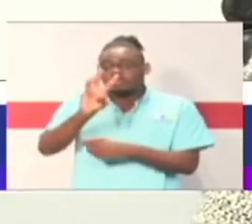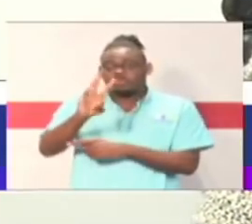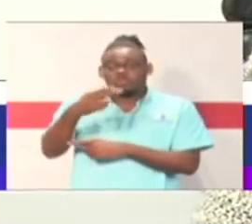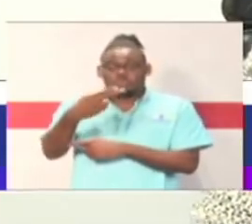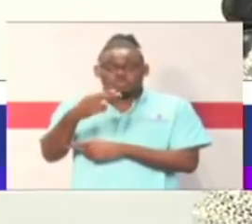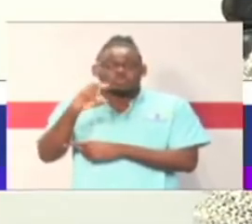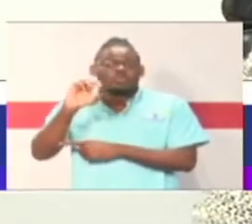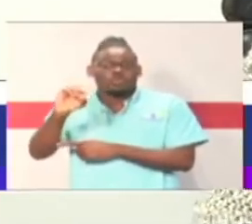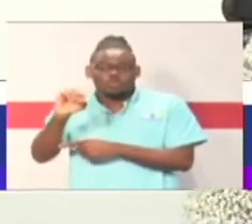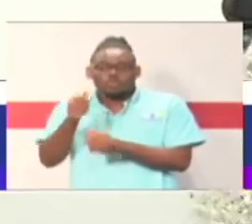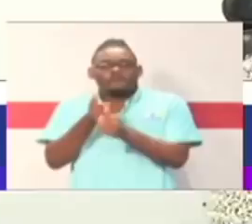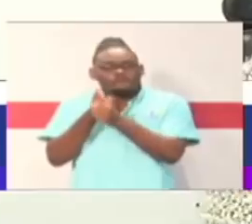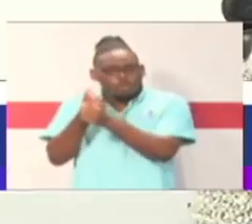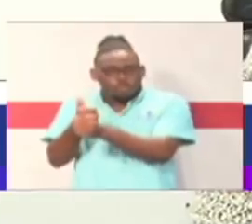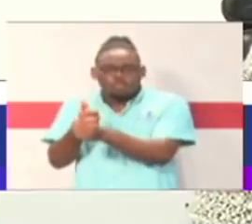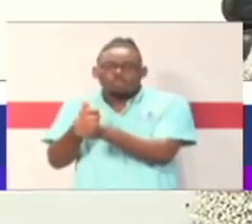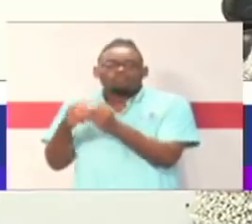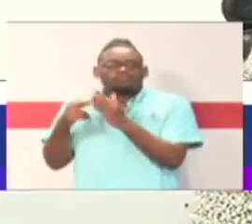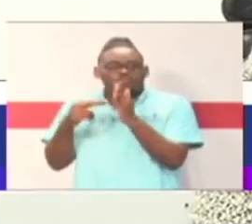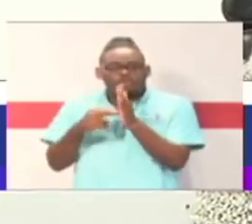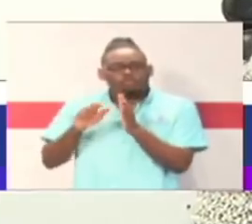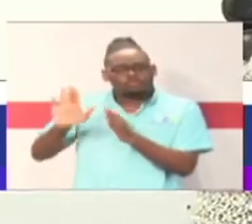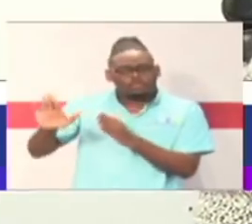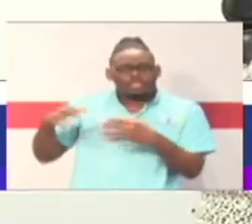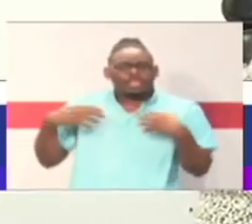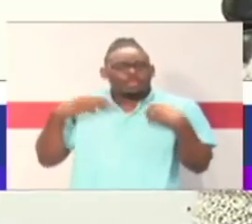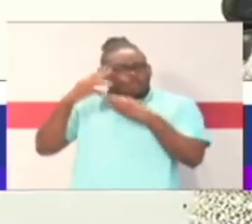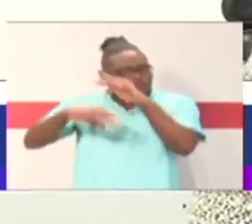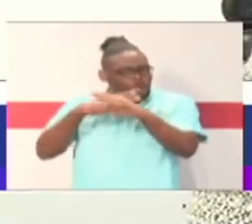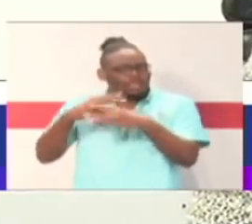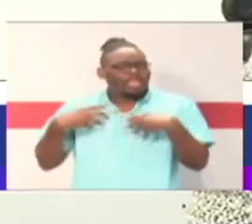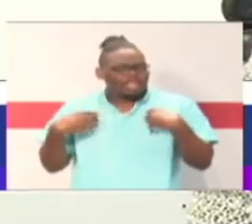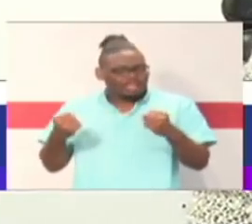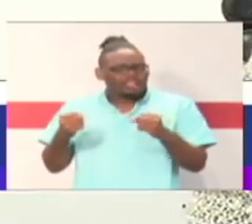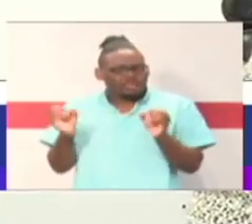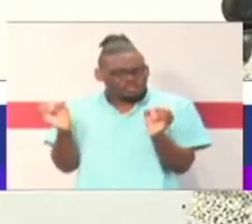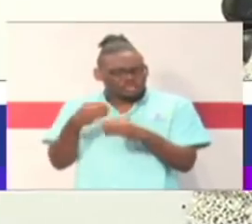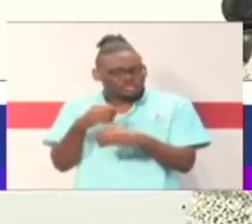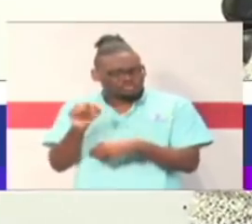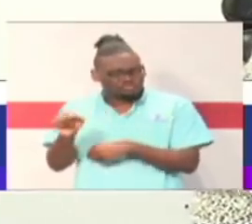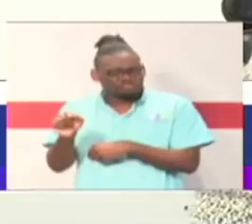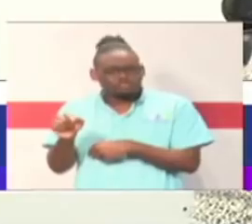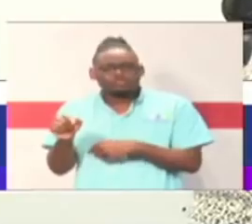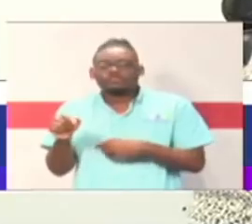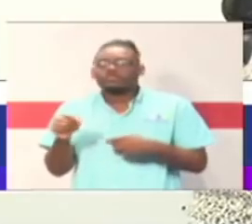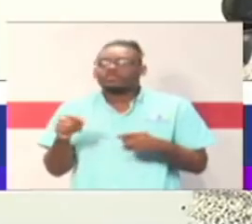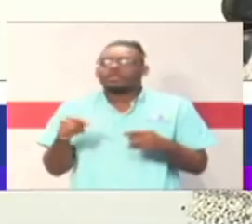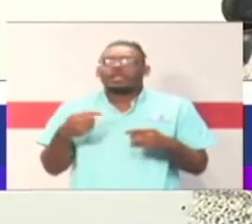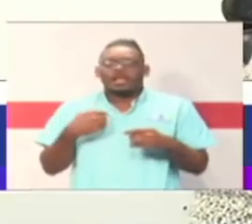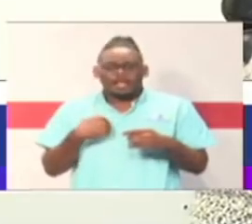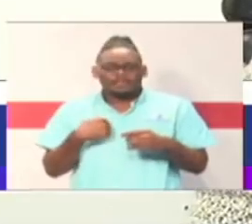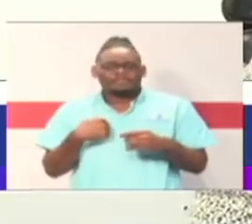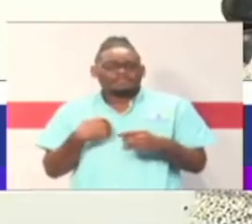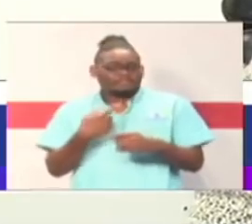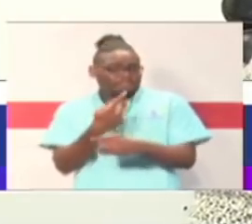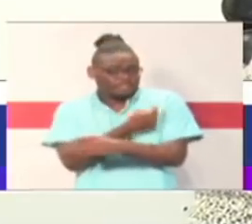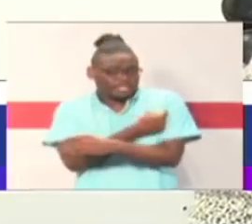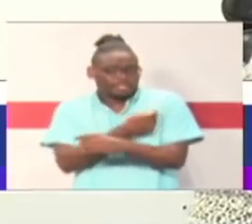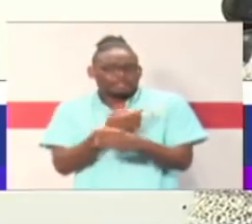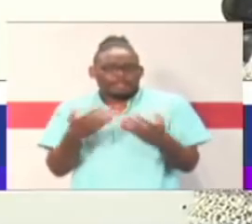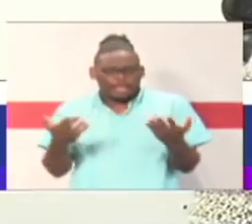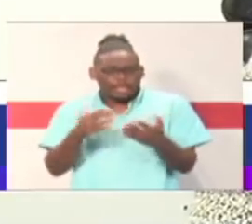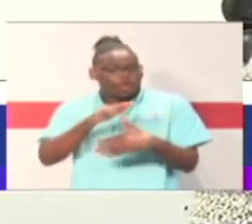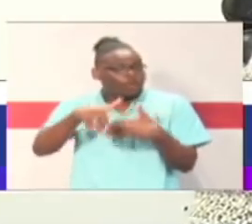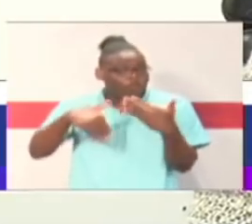Organization, and we can confirm that the available vaccines in Trinidad and Tobago, which are all EUL emergency use